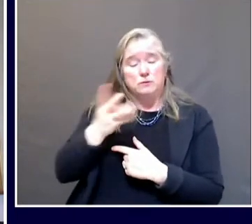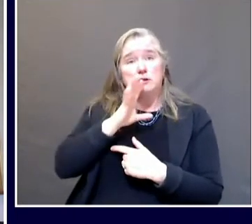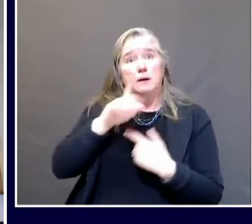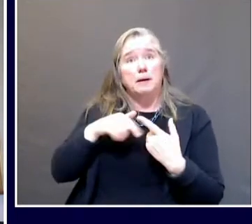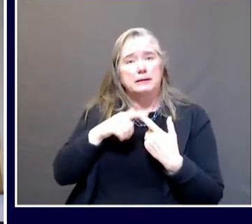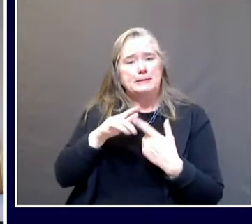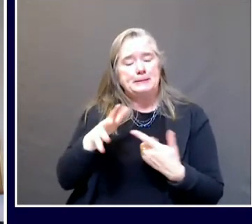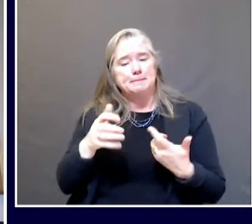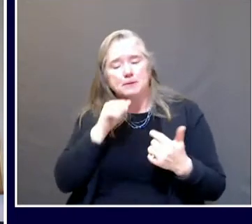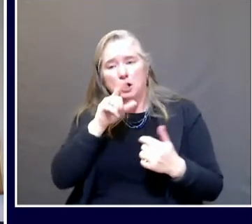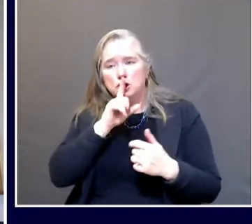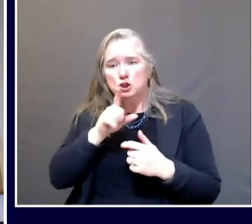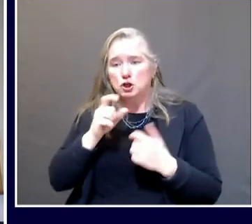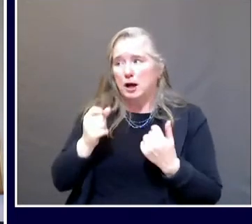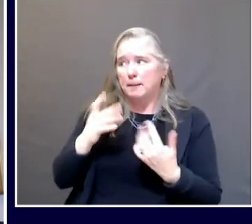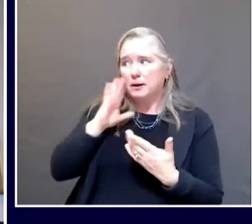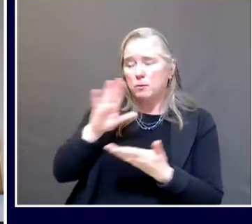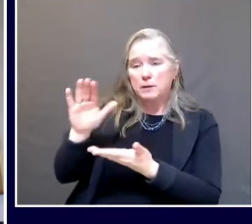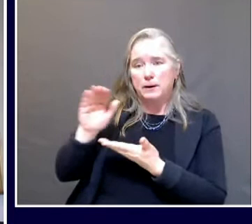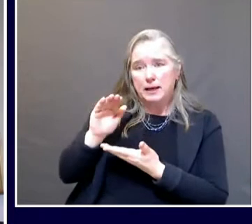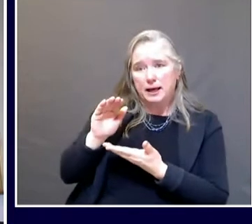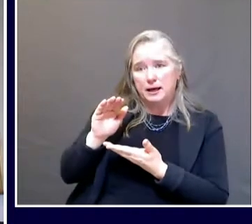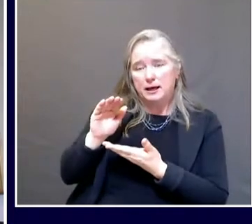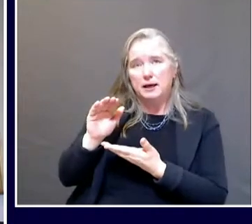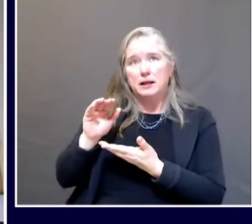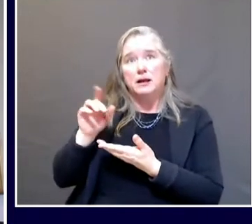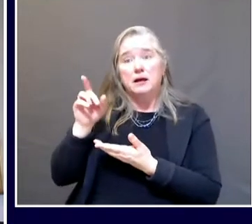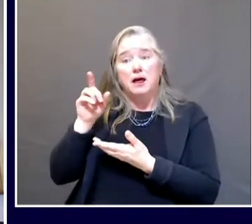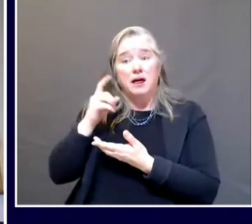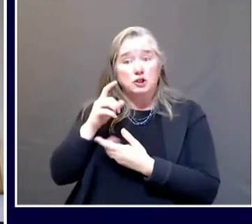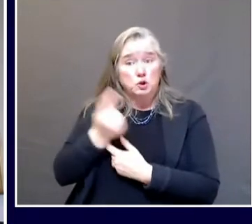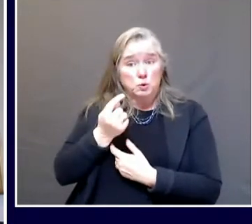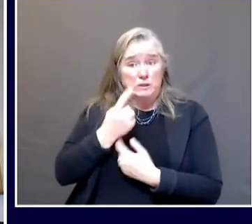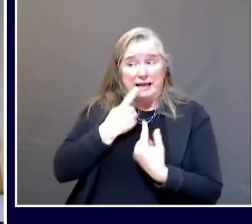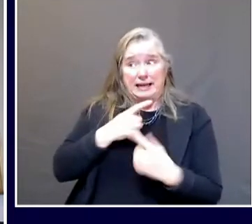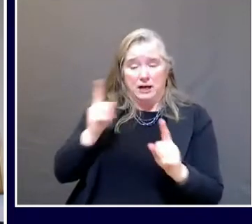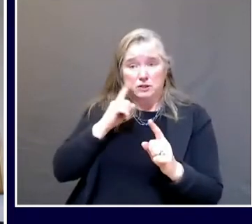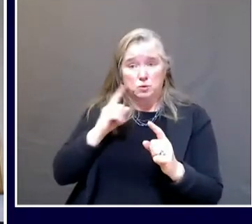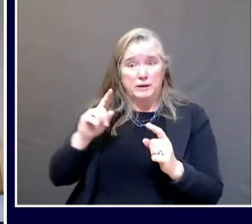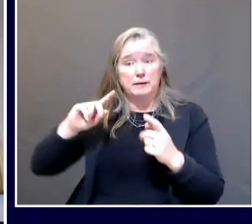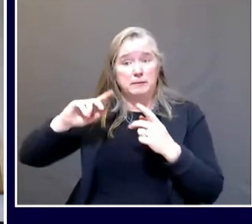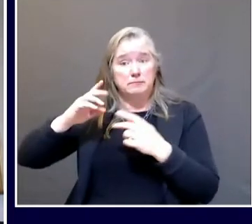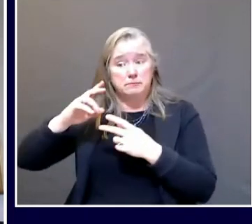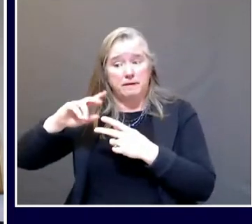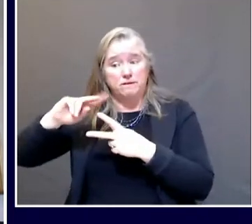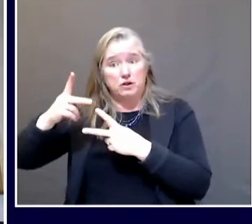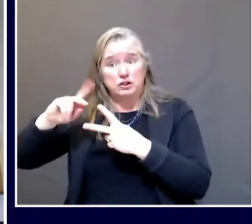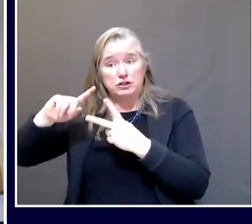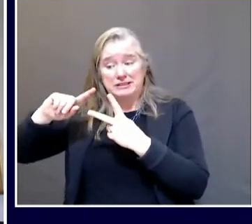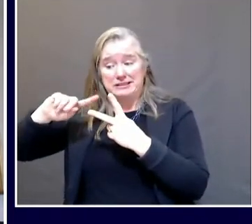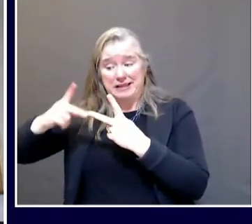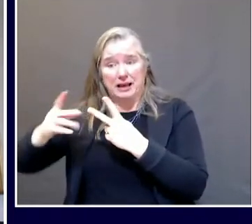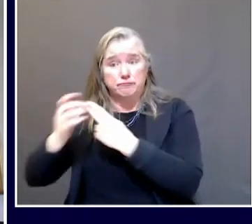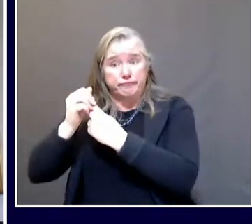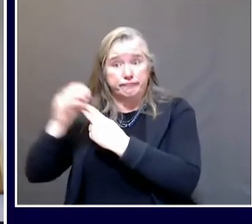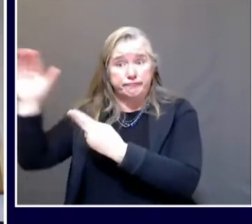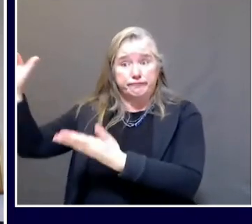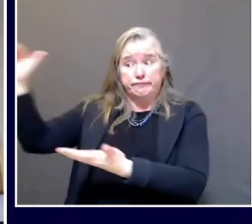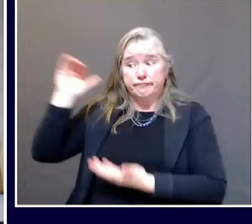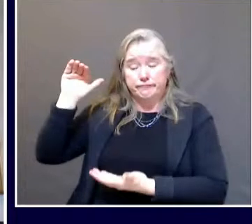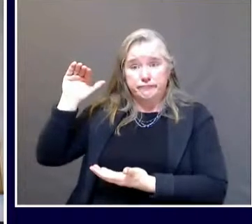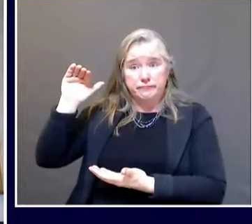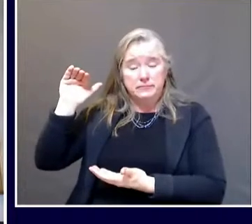many vaccines we're going to get from this expansion, so you didn't want to talk too much about what it could mean. But is